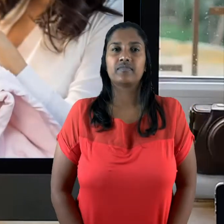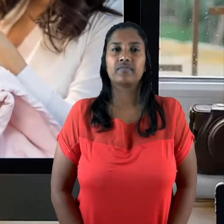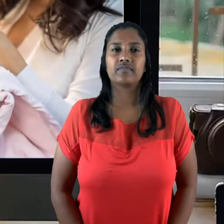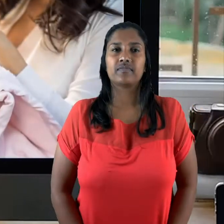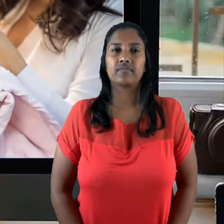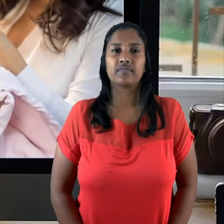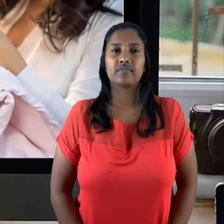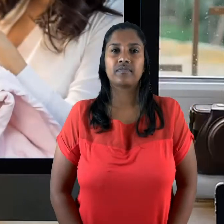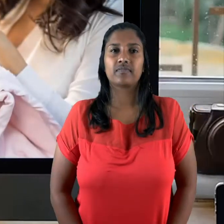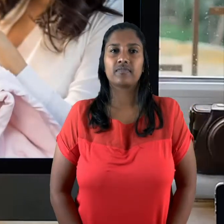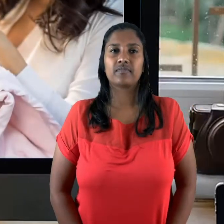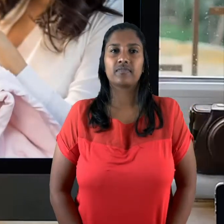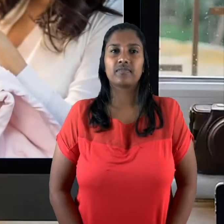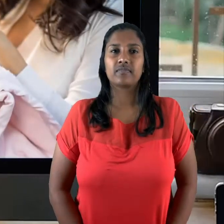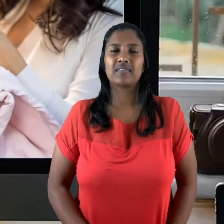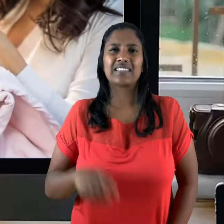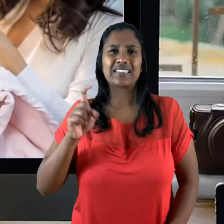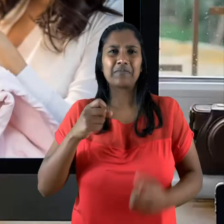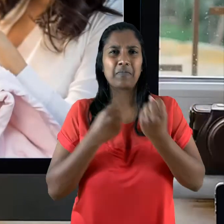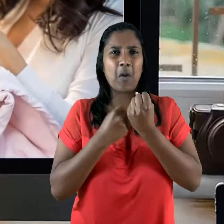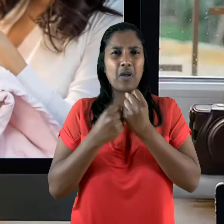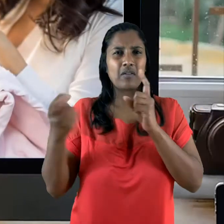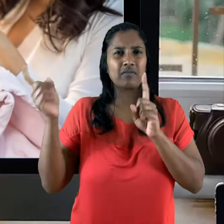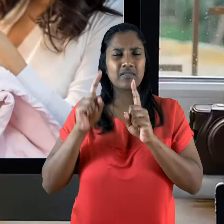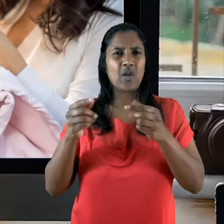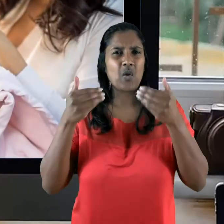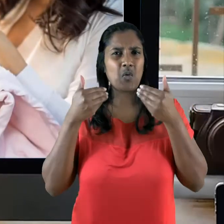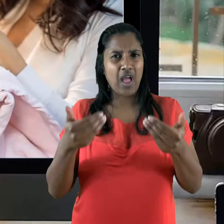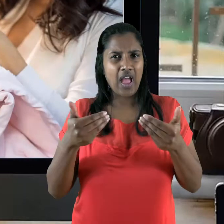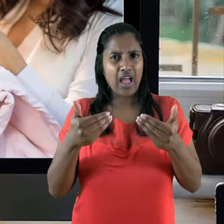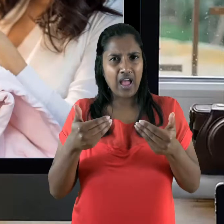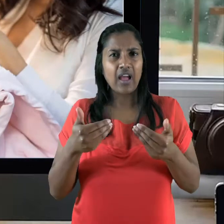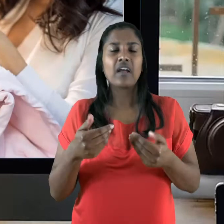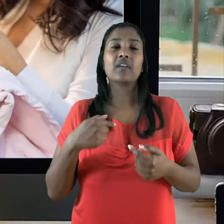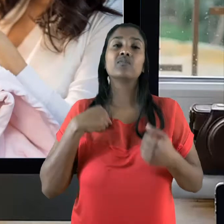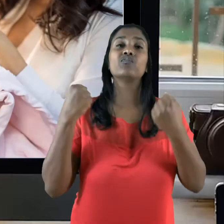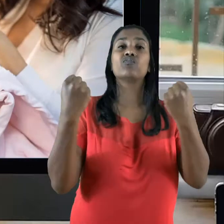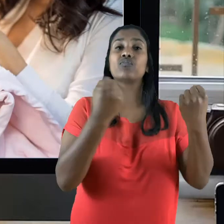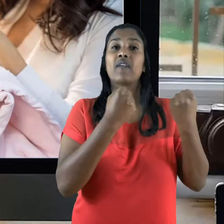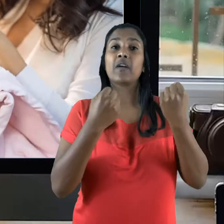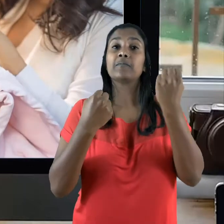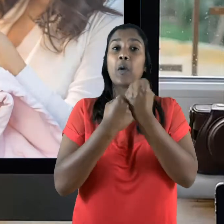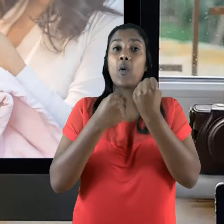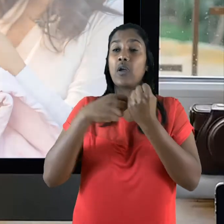If you can, bring help. If you drive, your helper can sit in the back seat and engage baby.